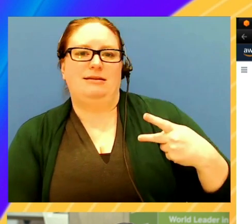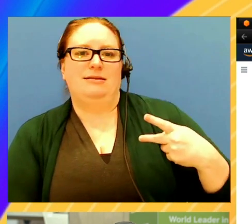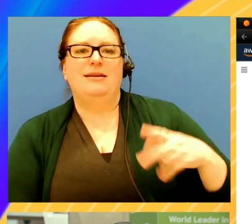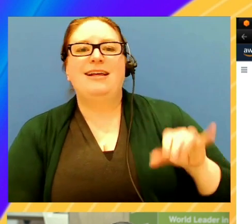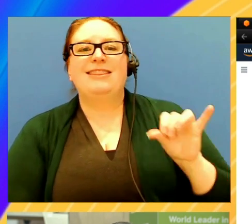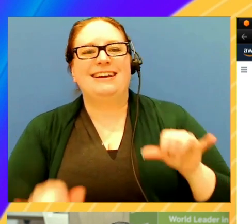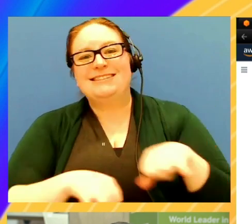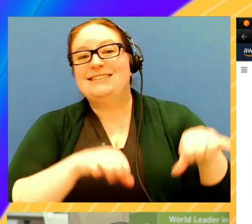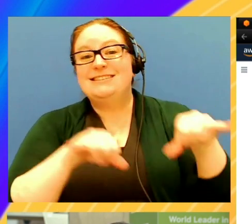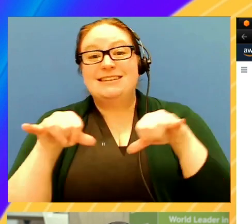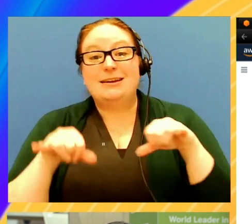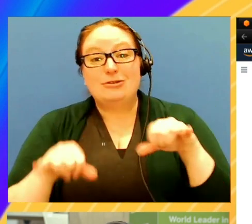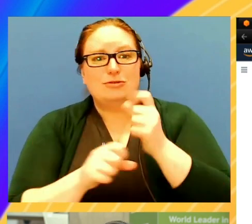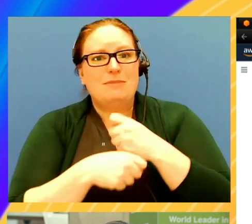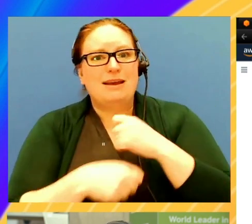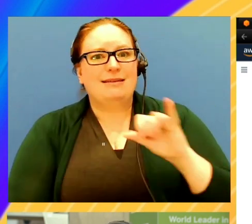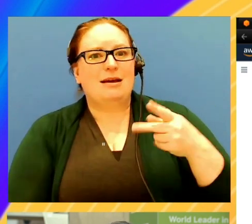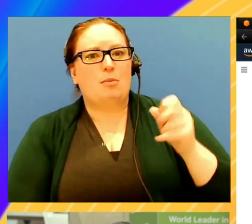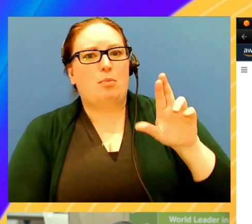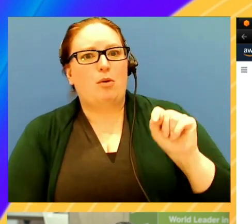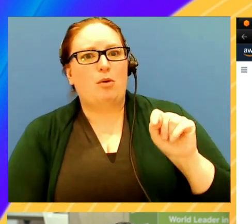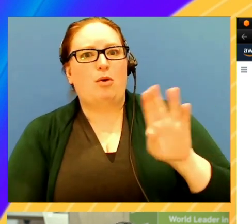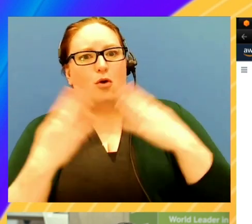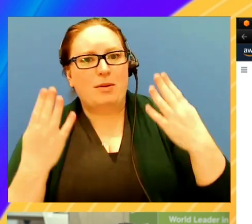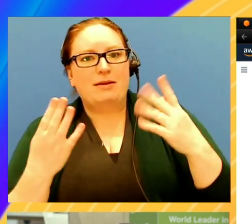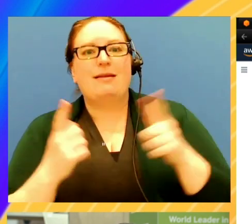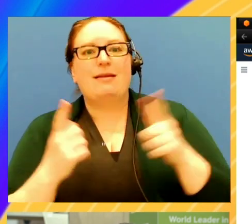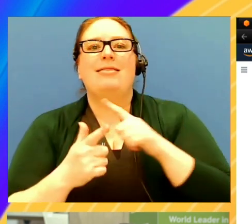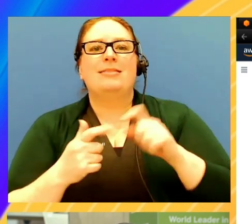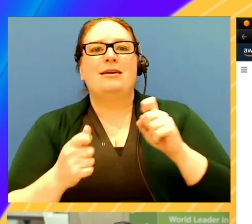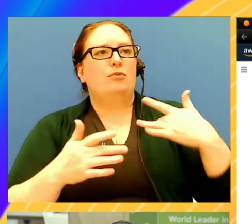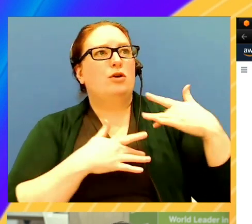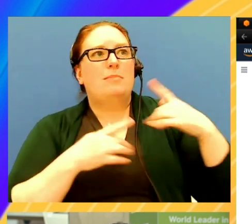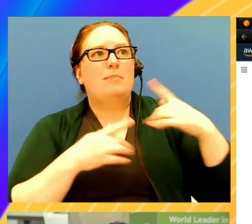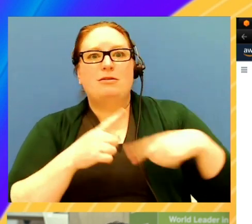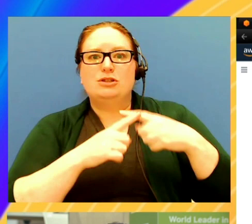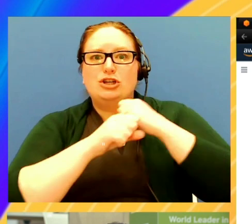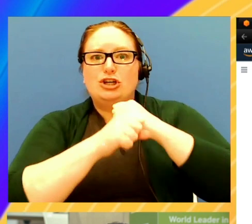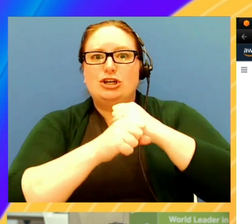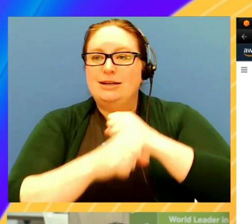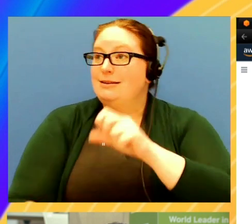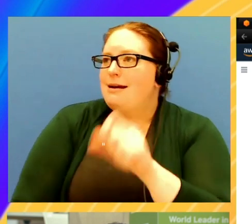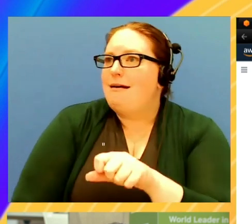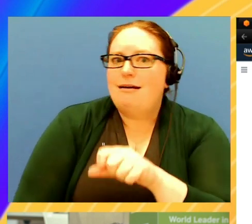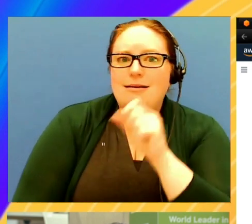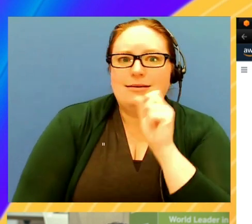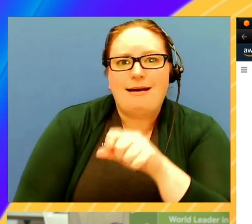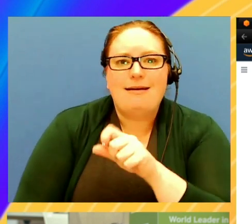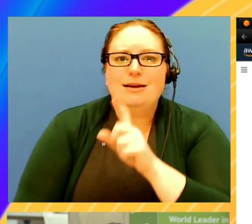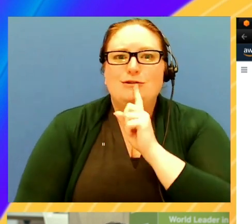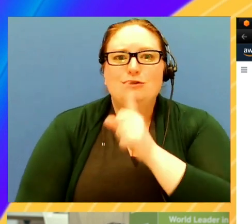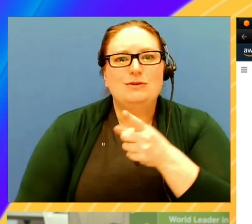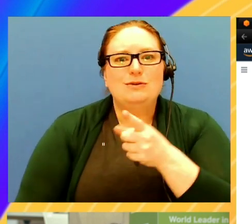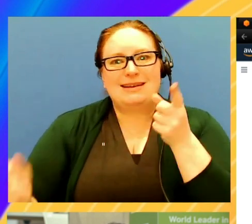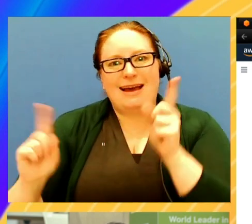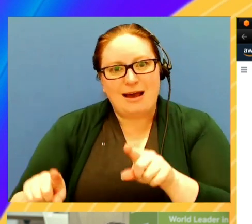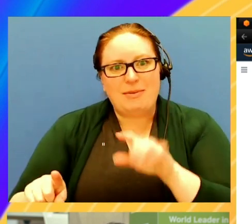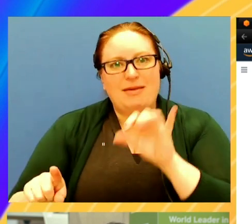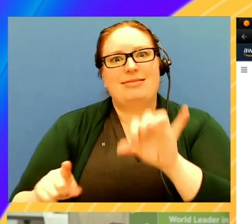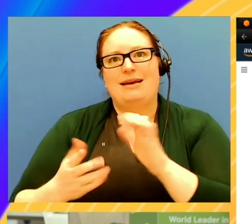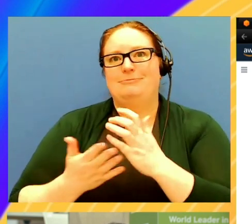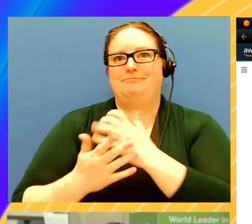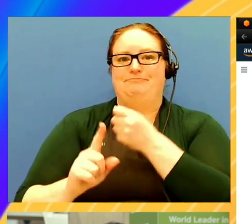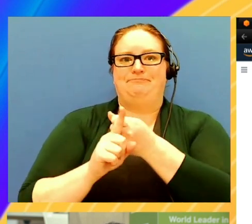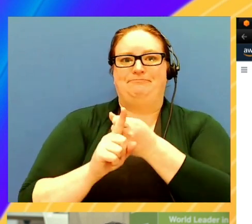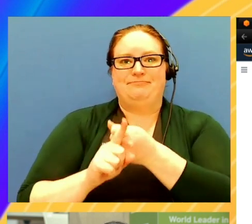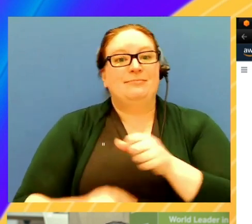way, is making that port open. Then we have to worry about the security of that as well. Yeah, as soon as you do that, there is an attack vector. Exactly, yes. Yeah. So